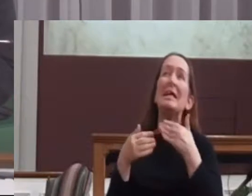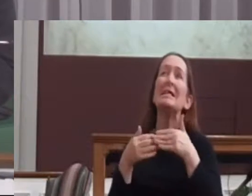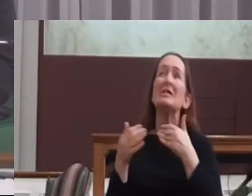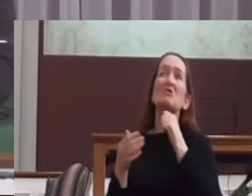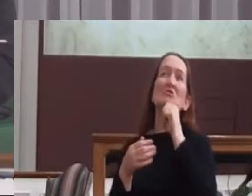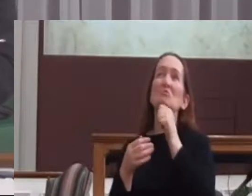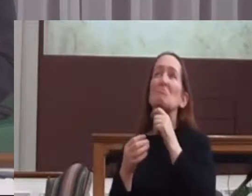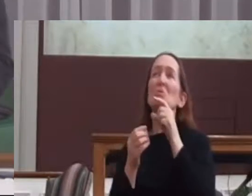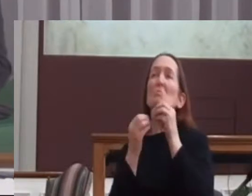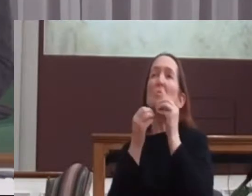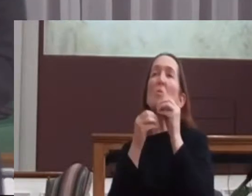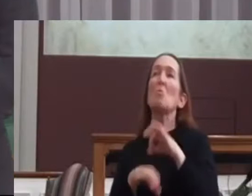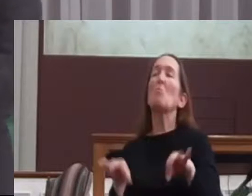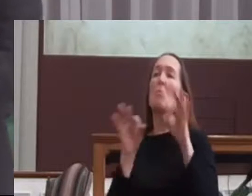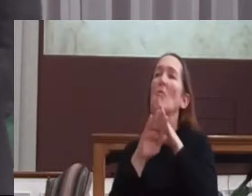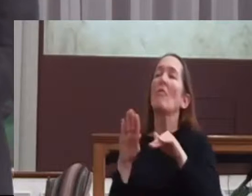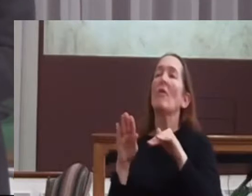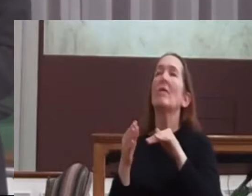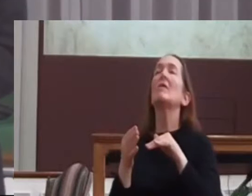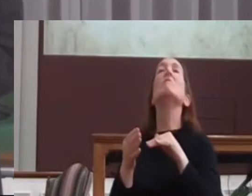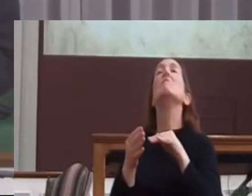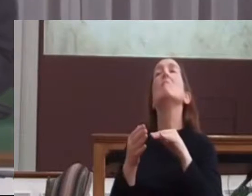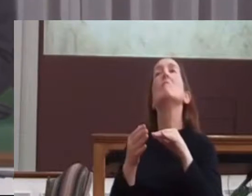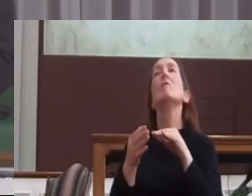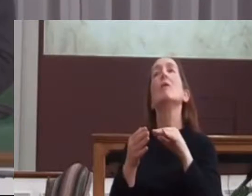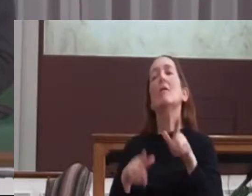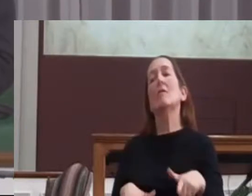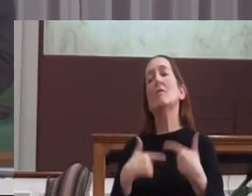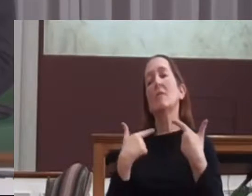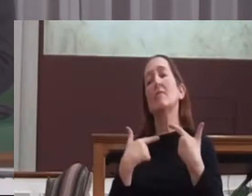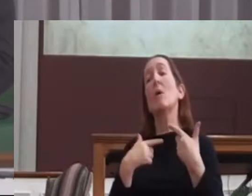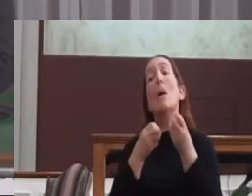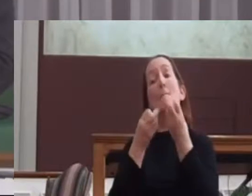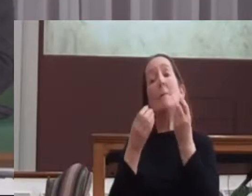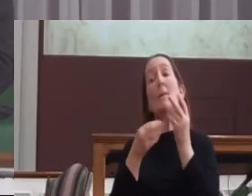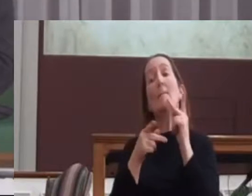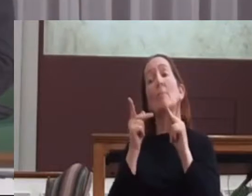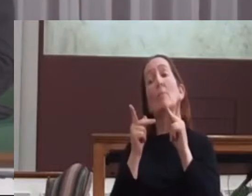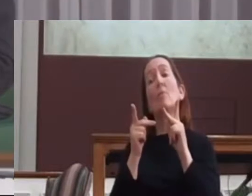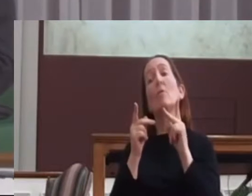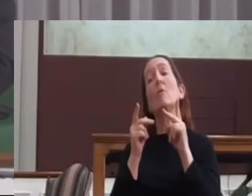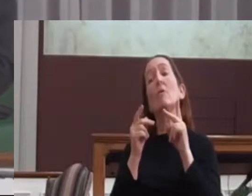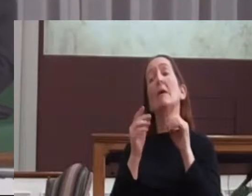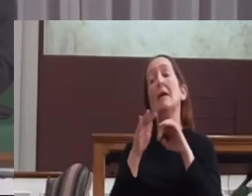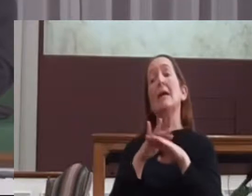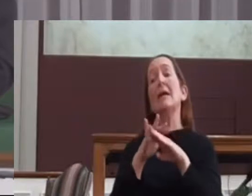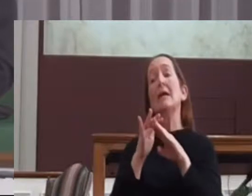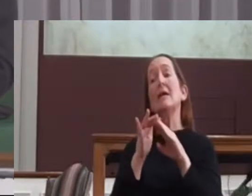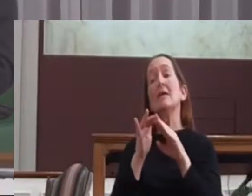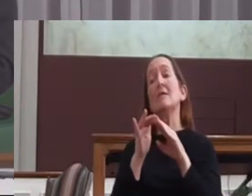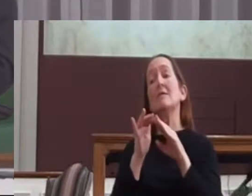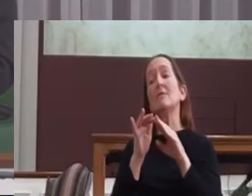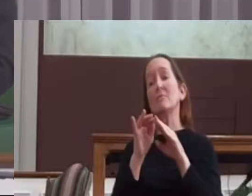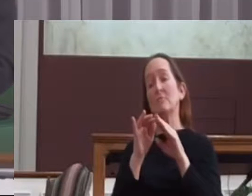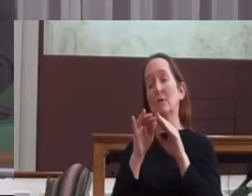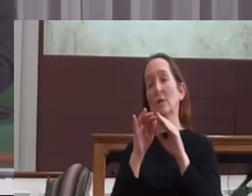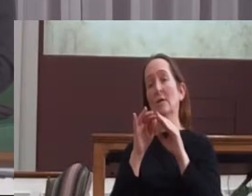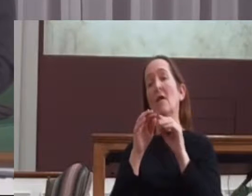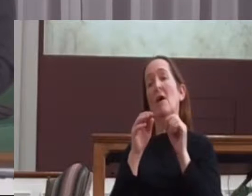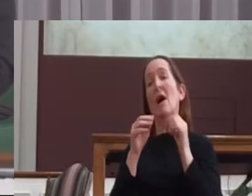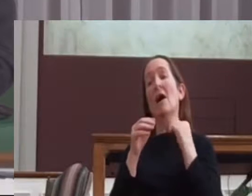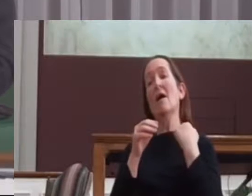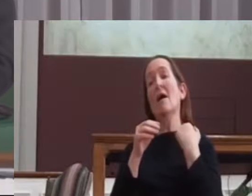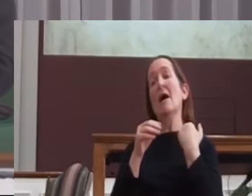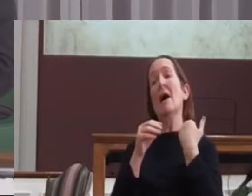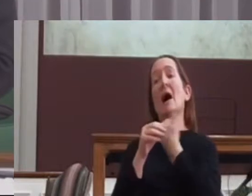right. Convenience should never trump life. Let me just say that though many people in our society have opposing views